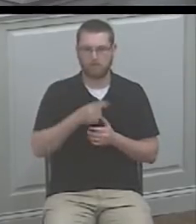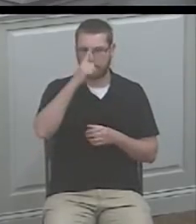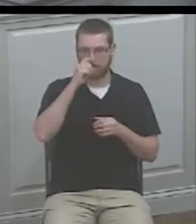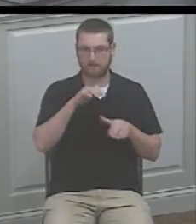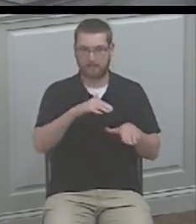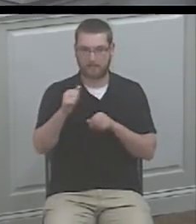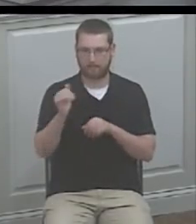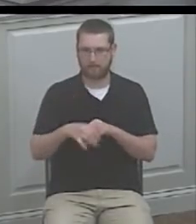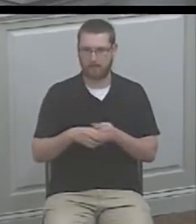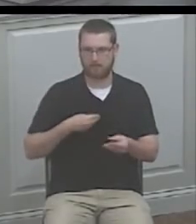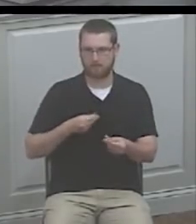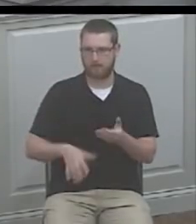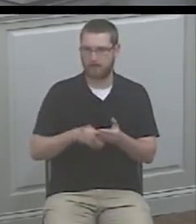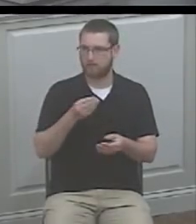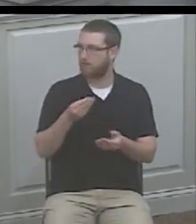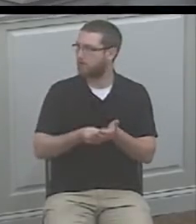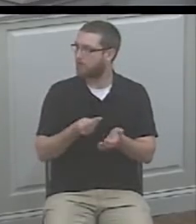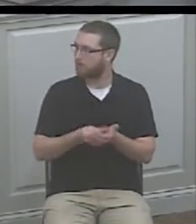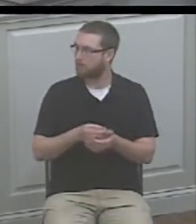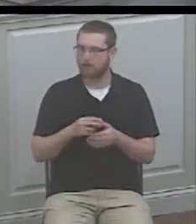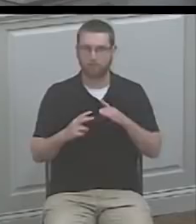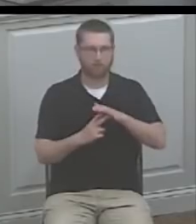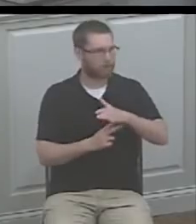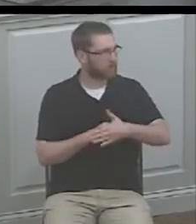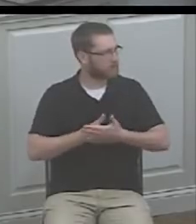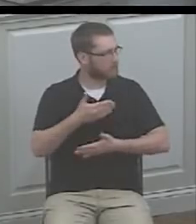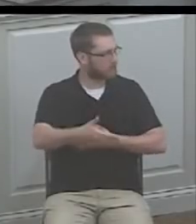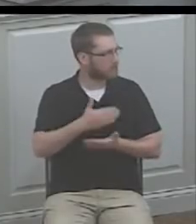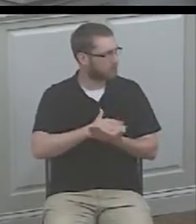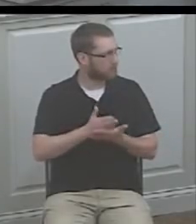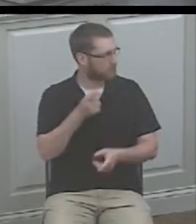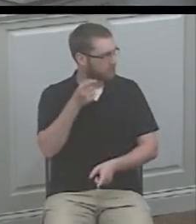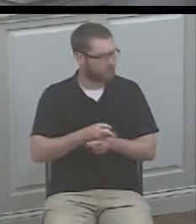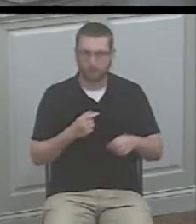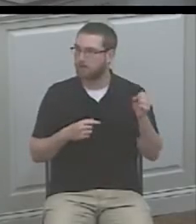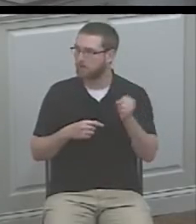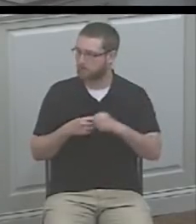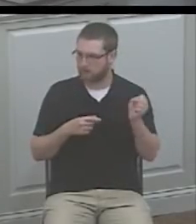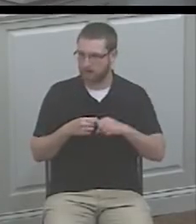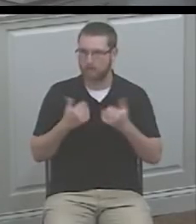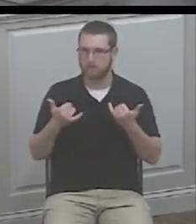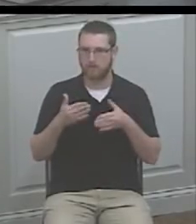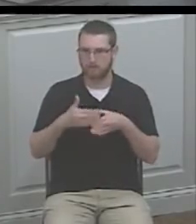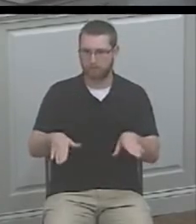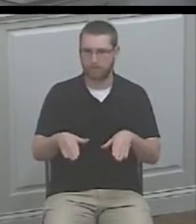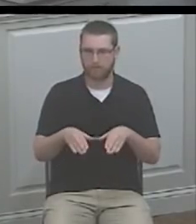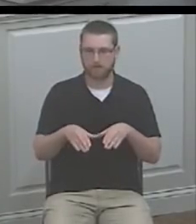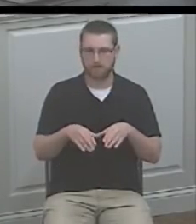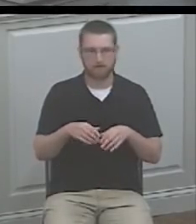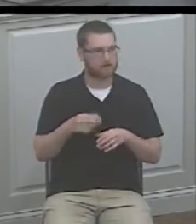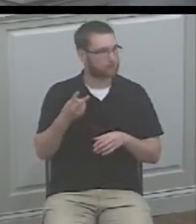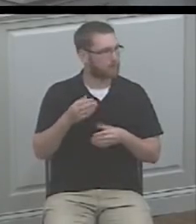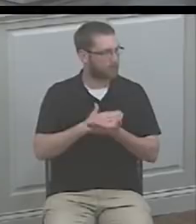and spend a little extra money. And the bridge is in this upcoming budget, correct? Yeah, we moved it to it's been split now between the two budgets. Okay.